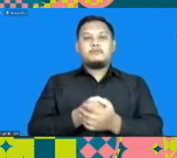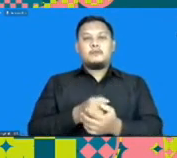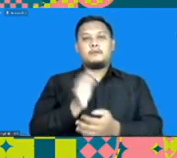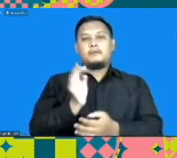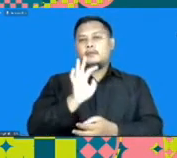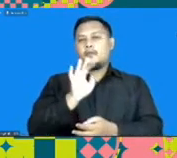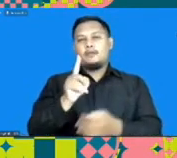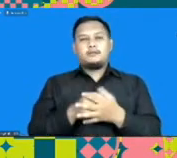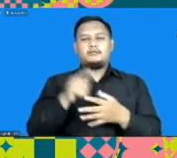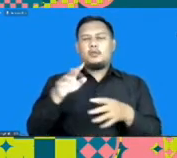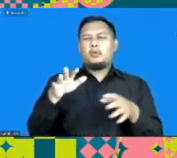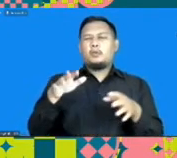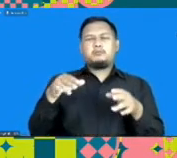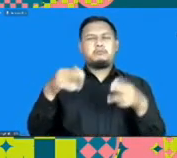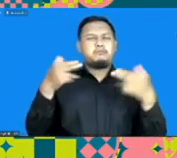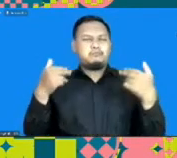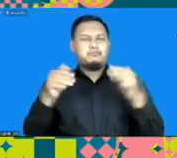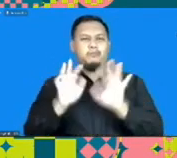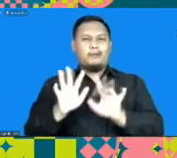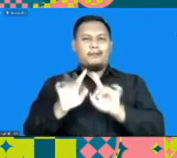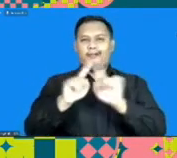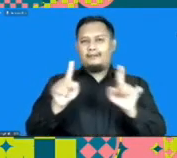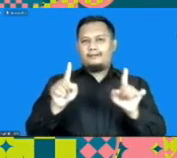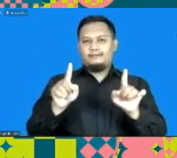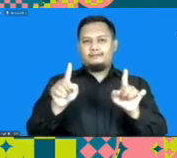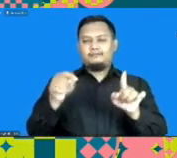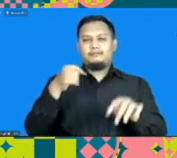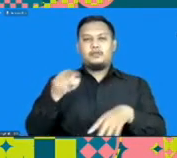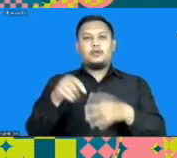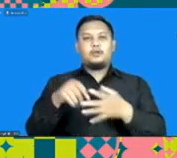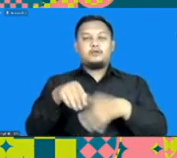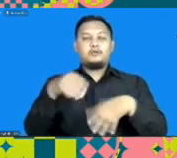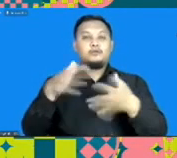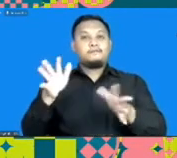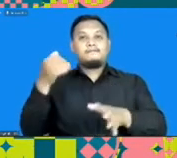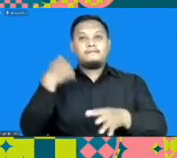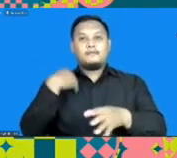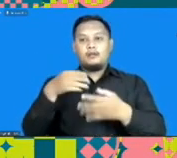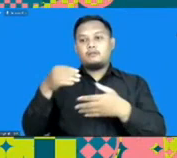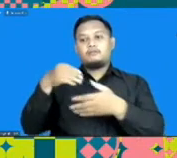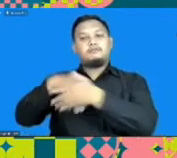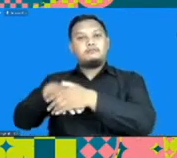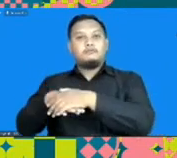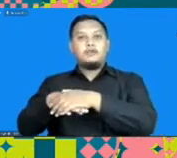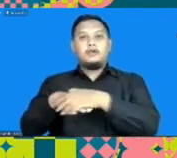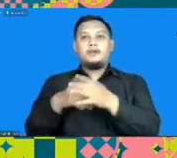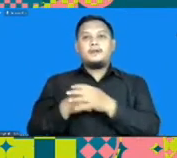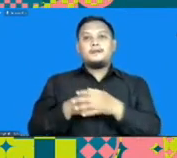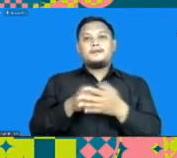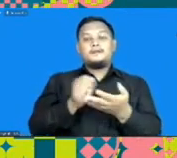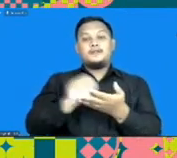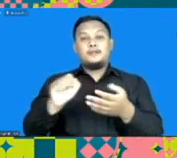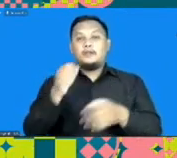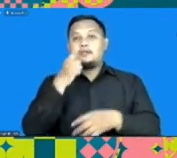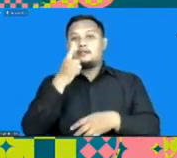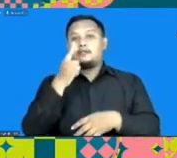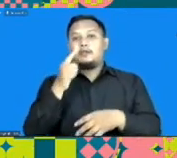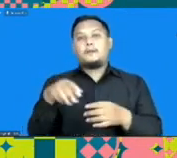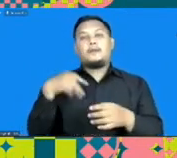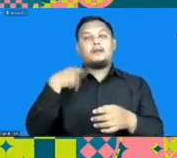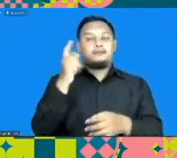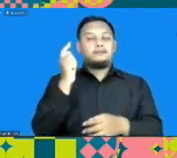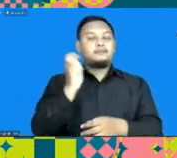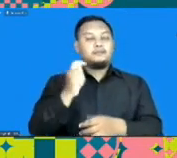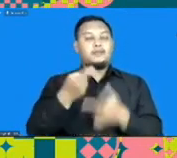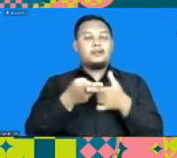Green School. If you've been to, yeah, any part of it, the bathrooms, if you've had, when we are all have water tumblers, we're not going to have